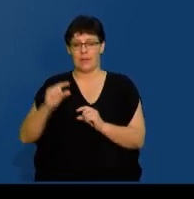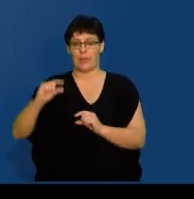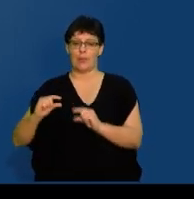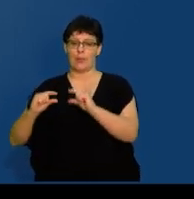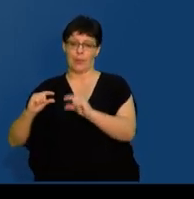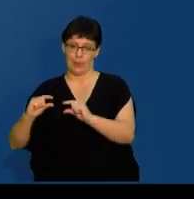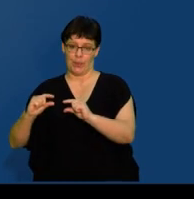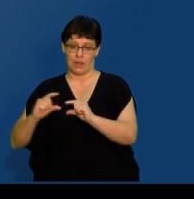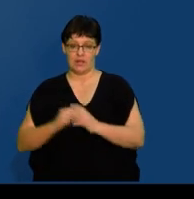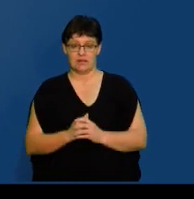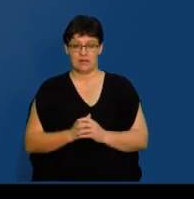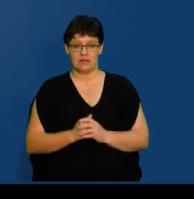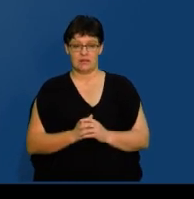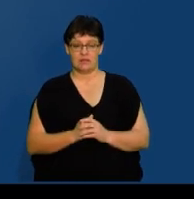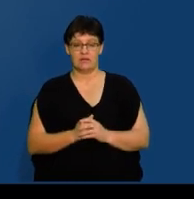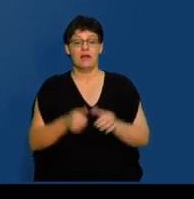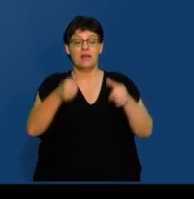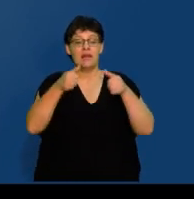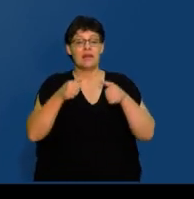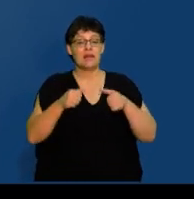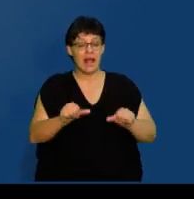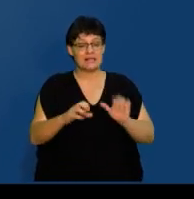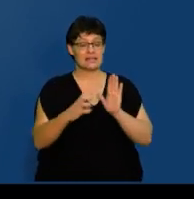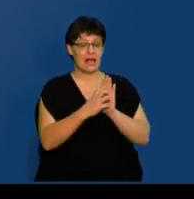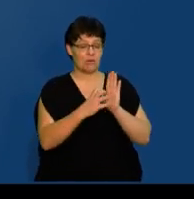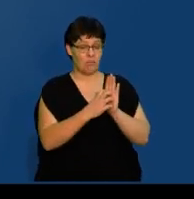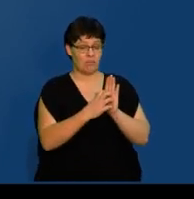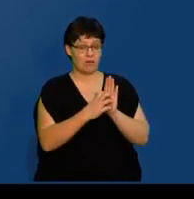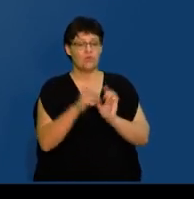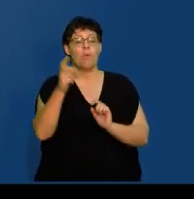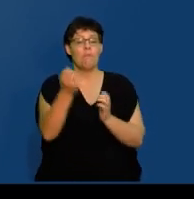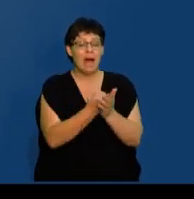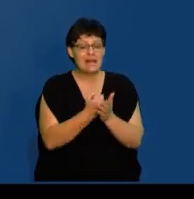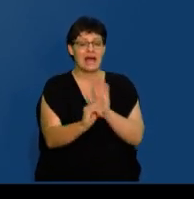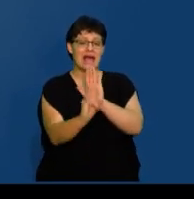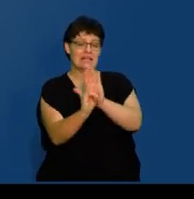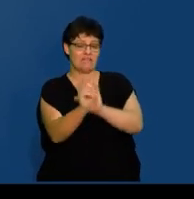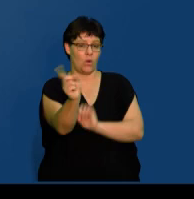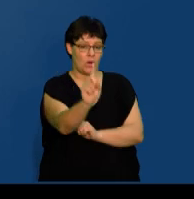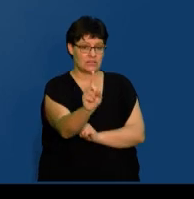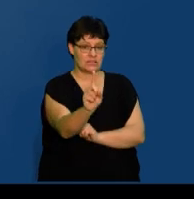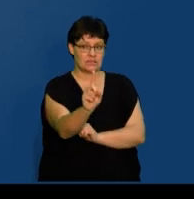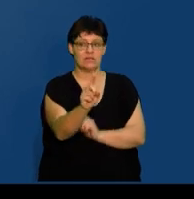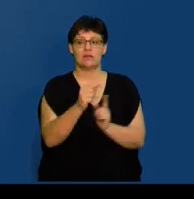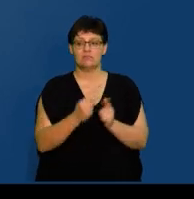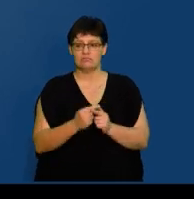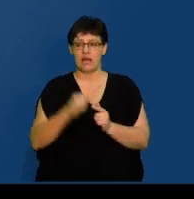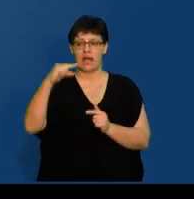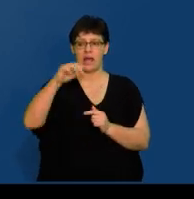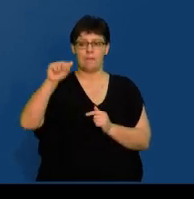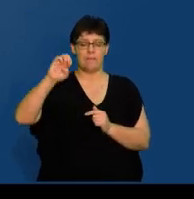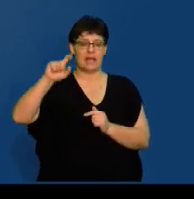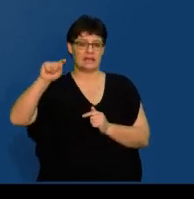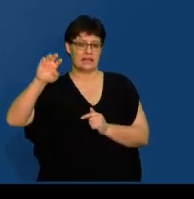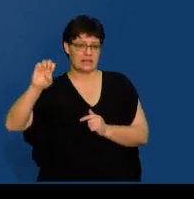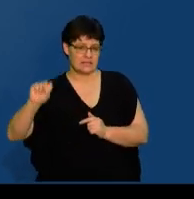alleles. The next step in our diagram is to be able to identify the gametes, and we should indicate